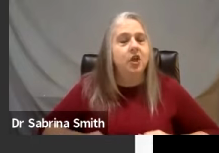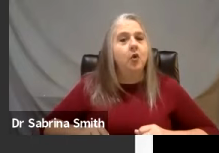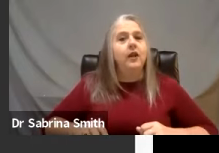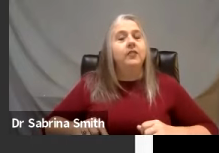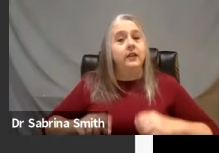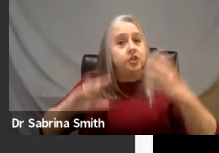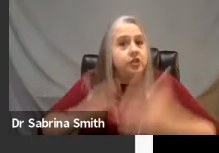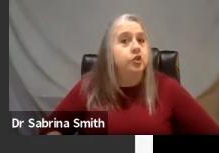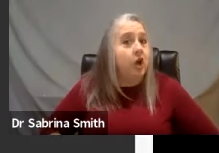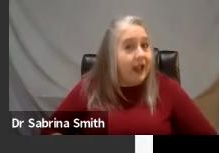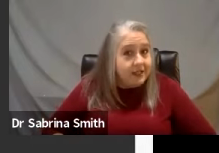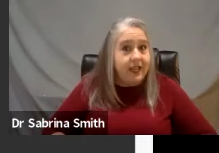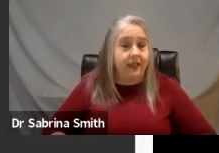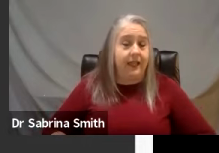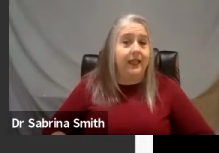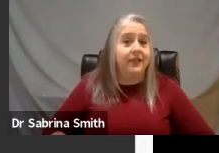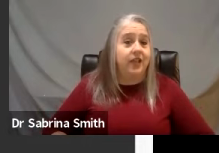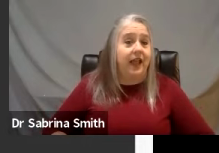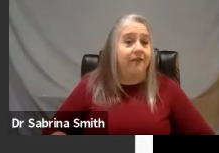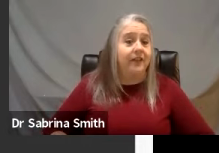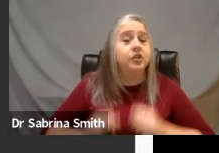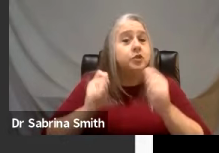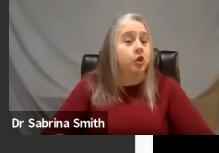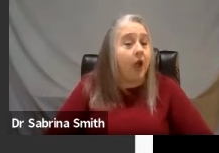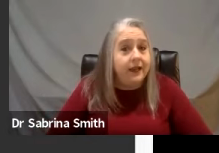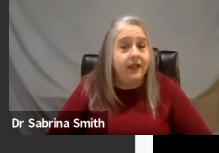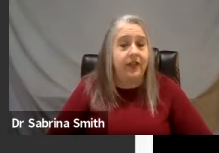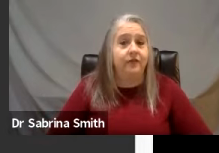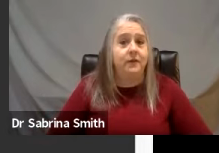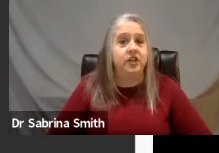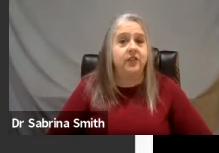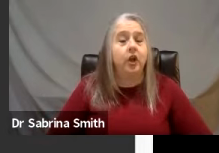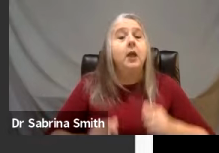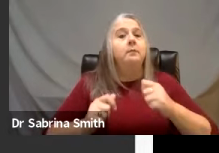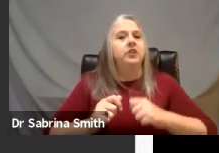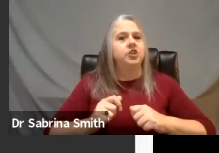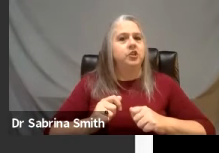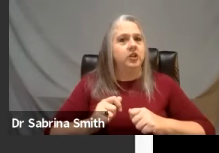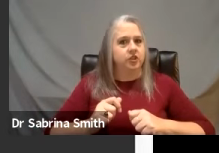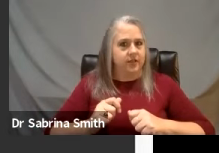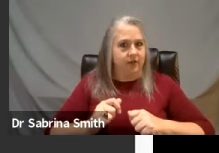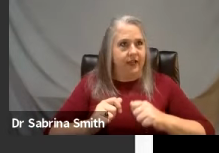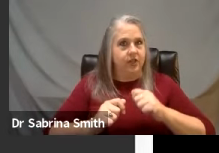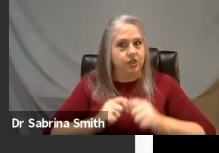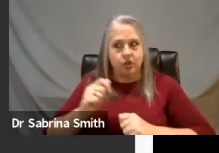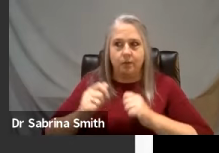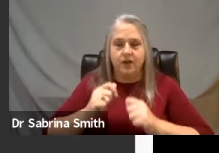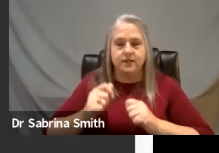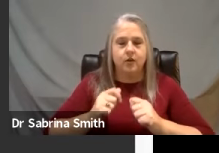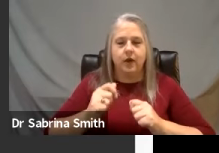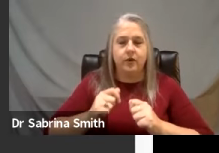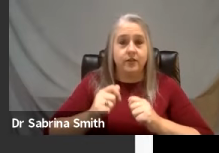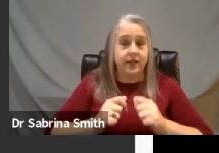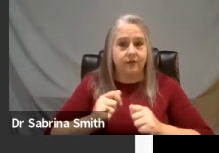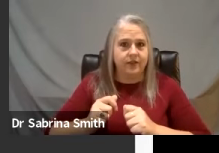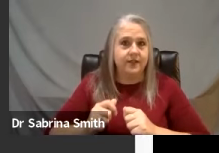And so then she's trying to engage that affect. She was trying to get that information out there, but then she didn't trust herself again because she's trying to process,